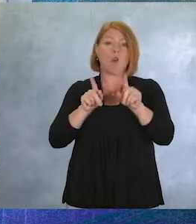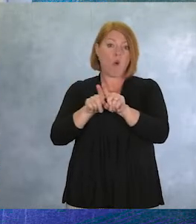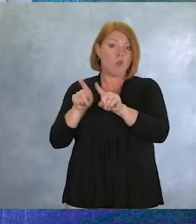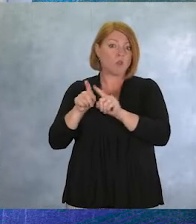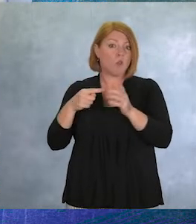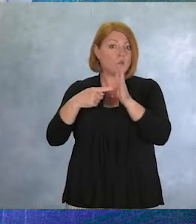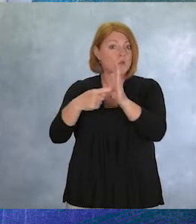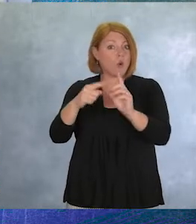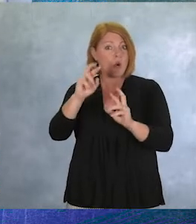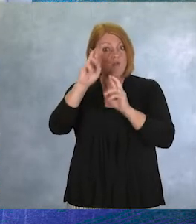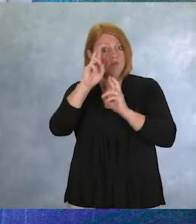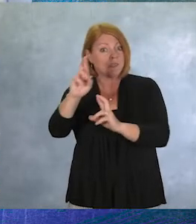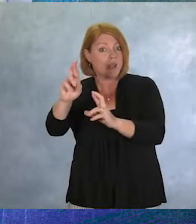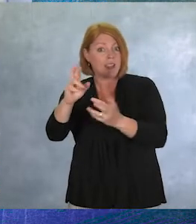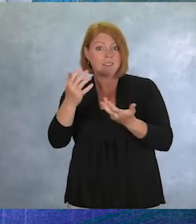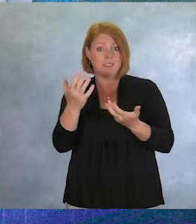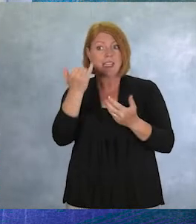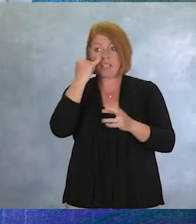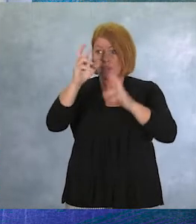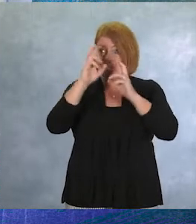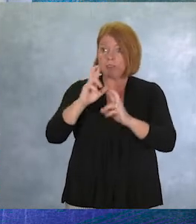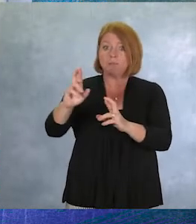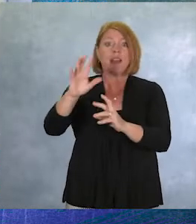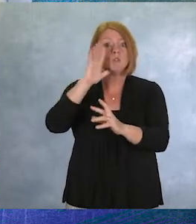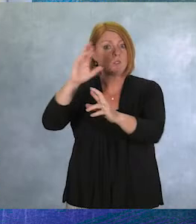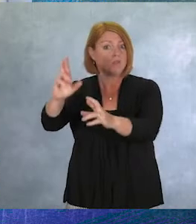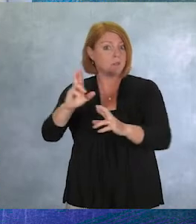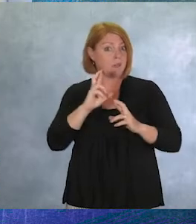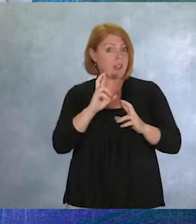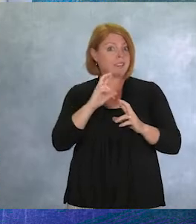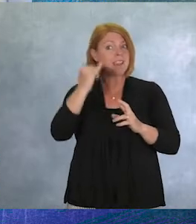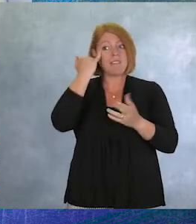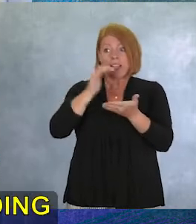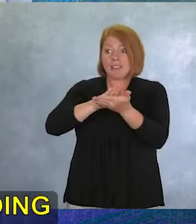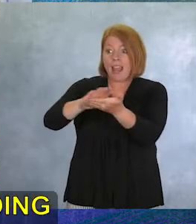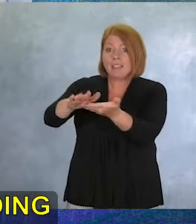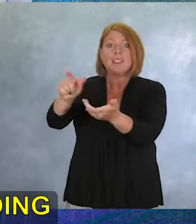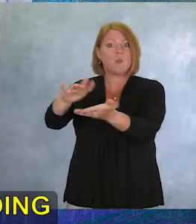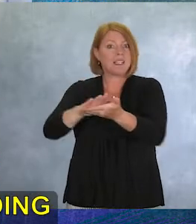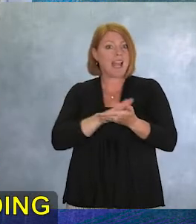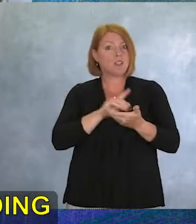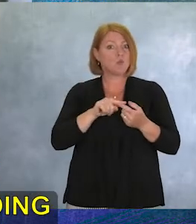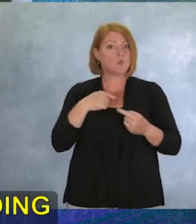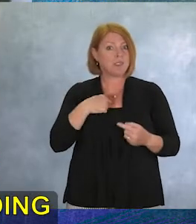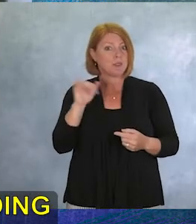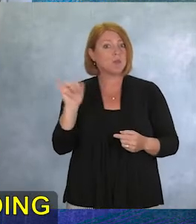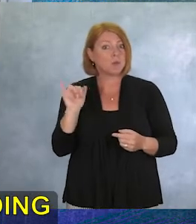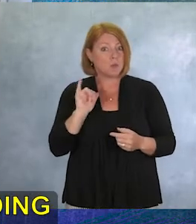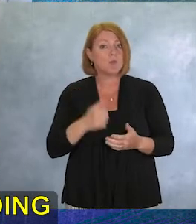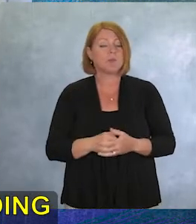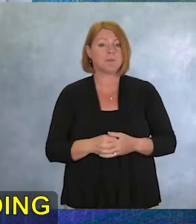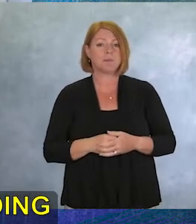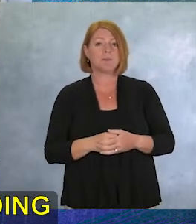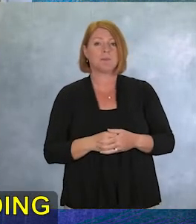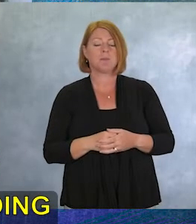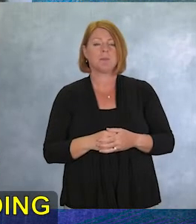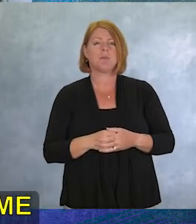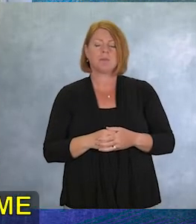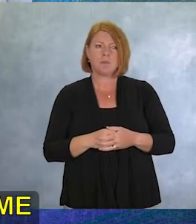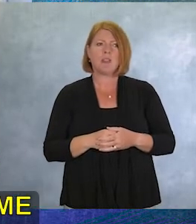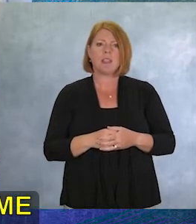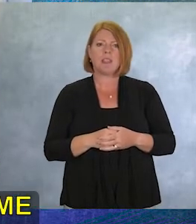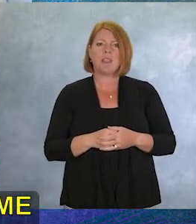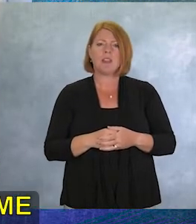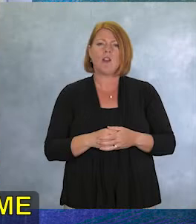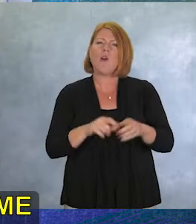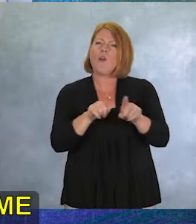of people. It's like you give what you get back. Like treat others the way you want to be treated. You be respectful, they gonna give you the same way too.